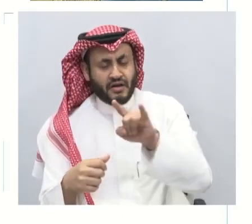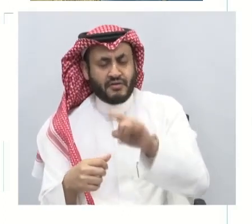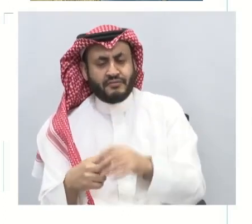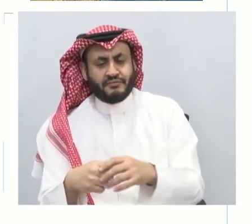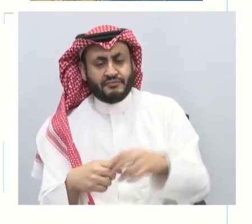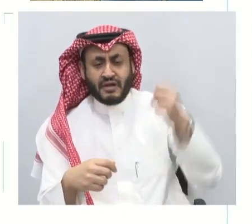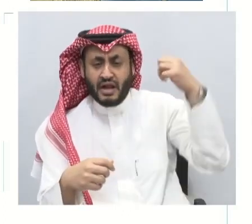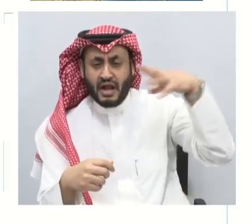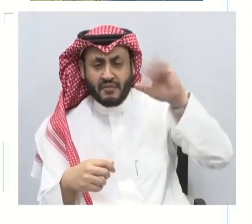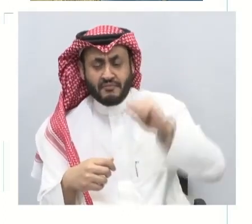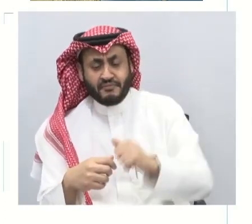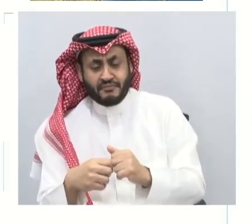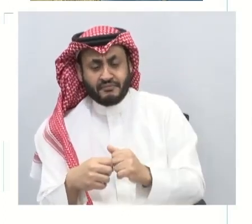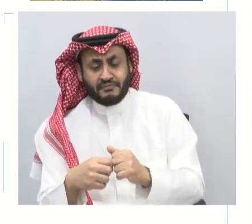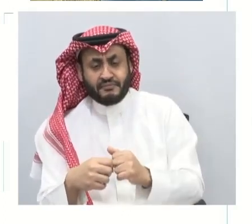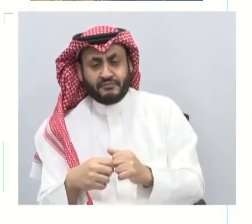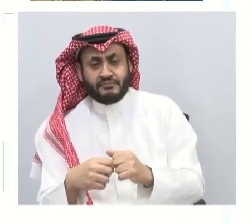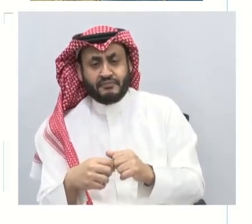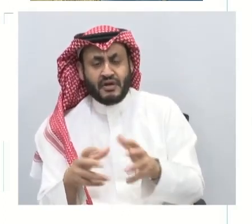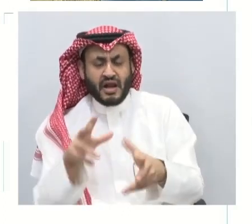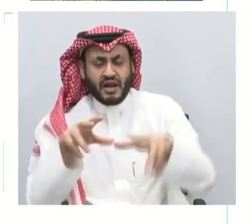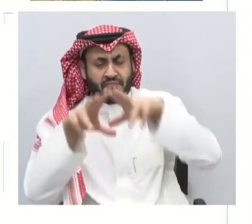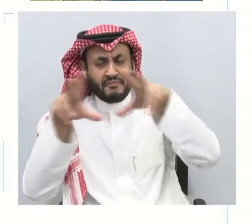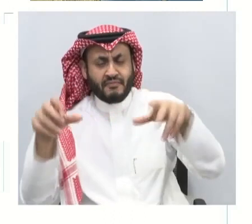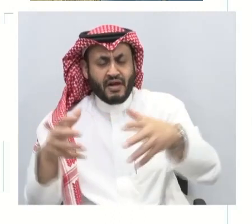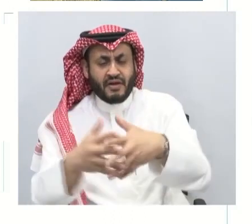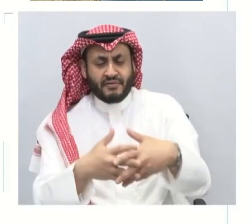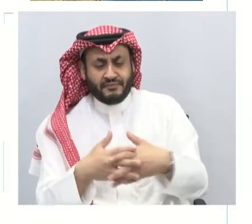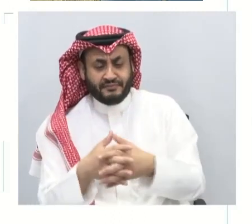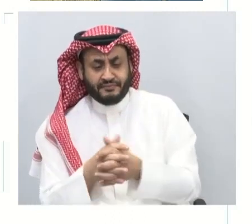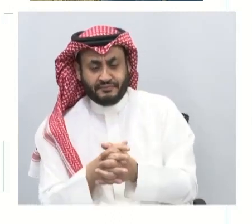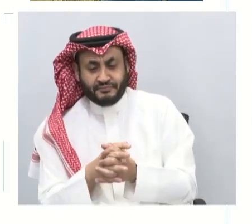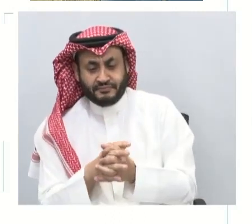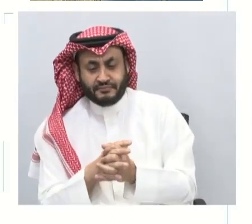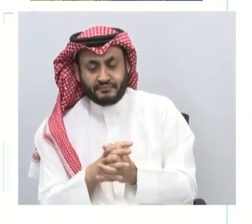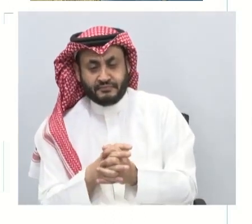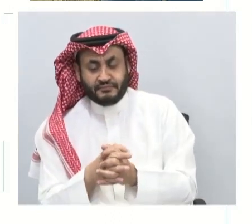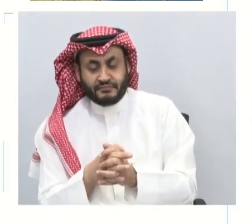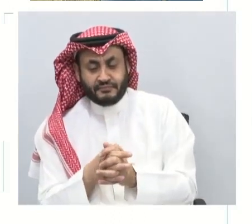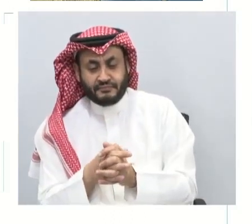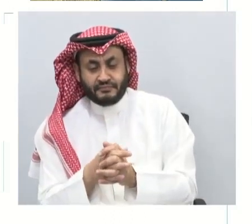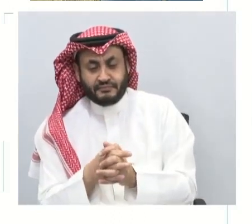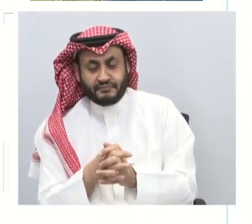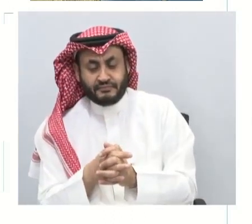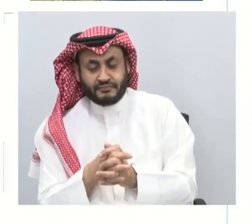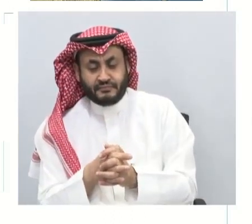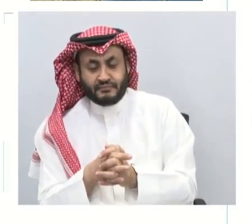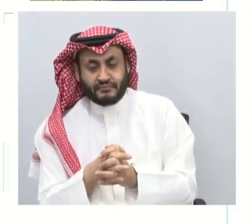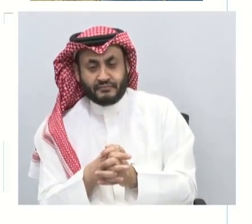not be sunny. It will be windy, and as we said before,